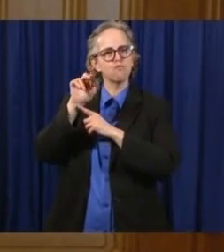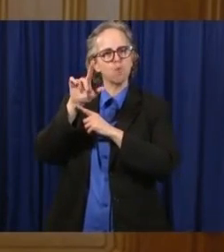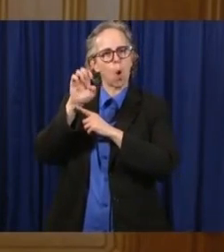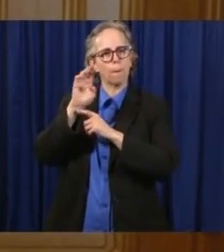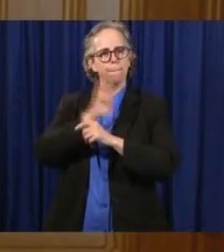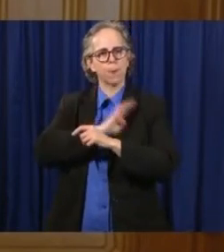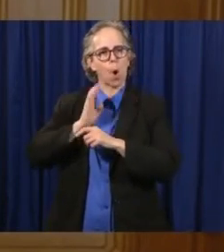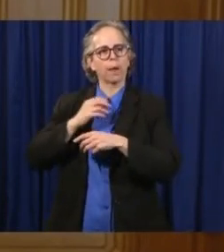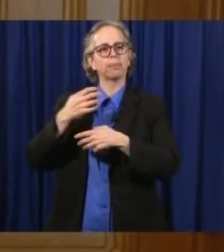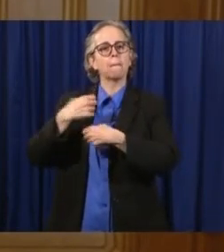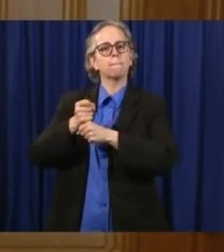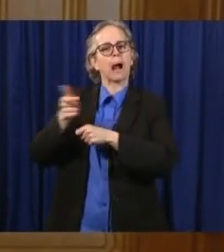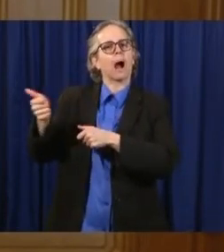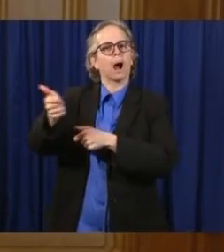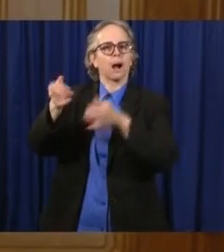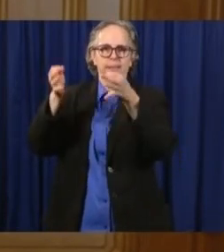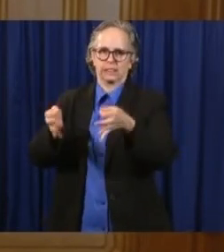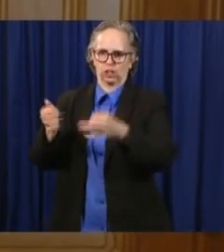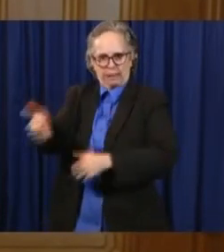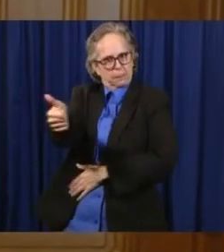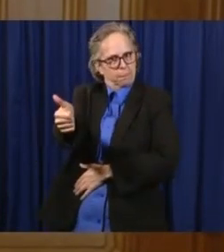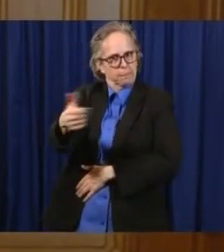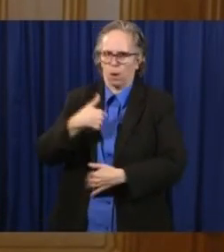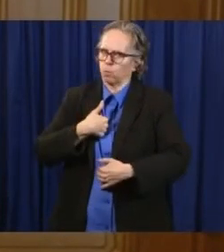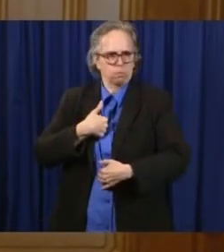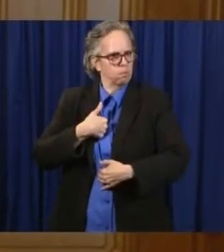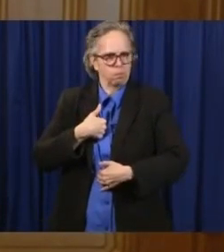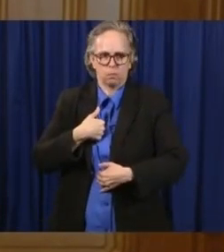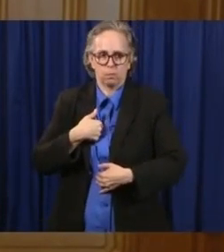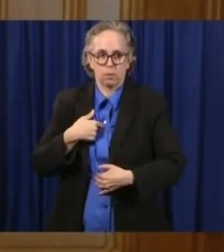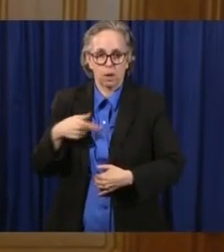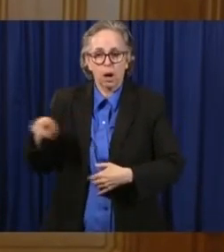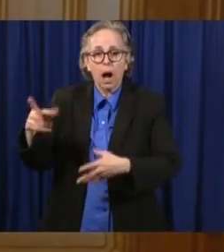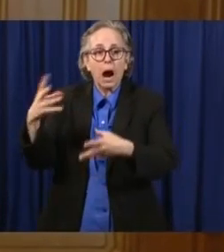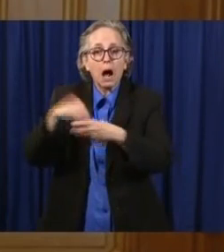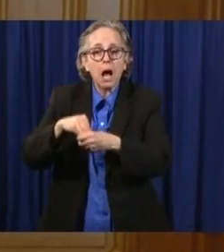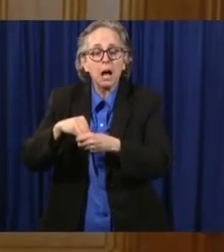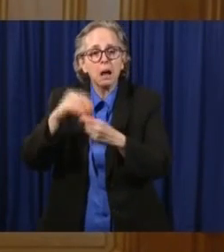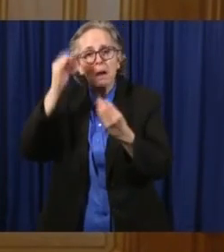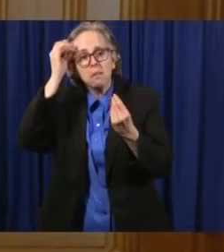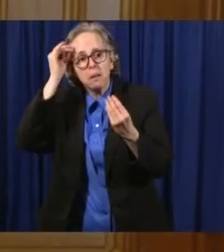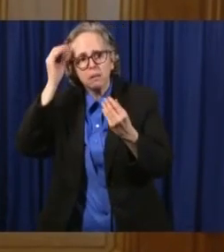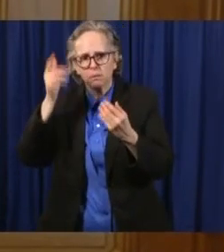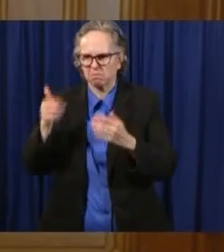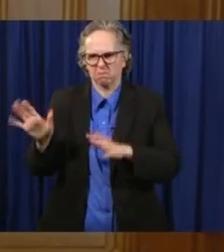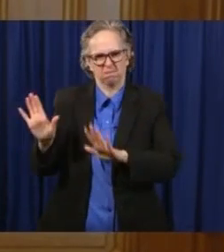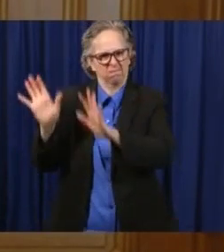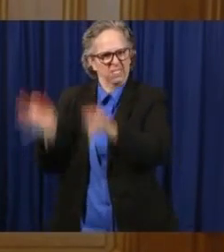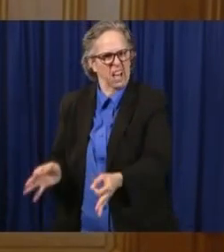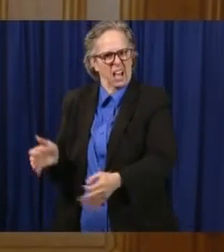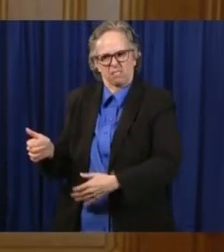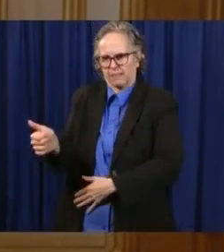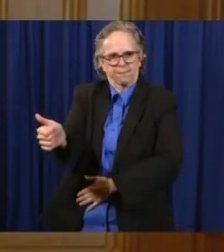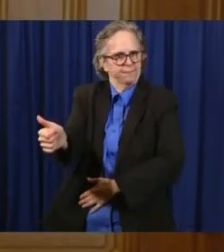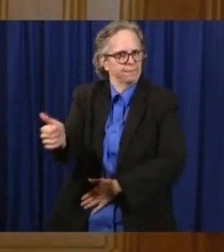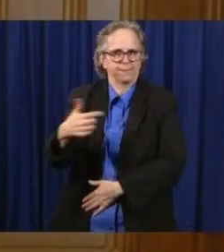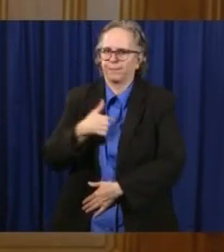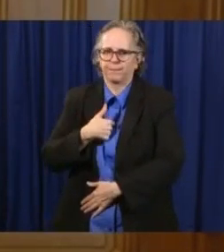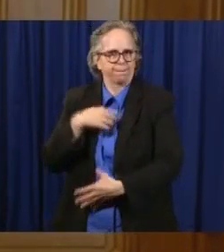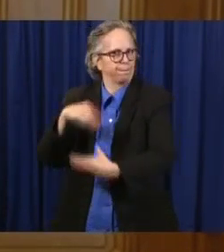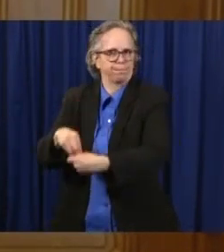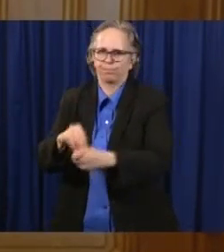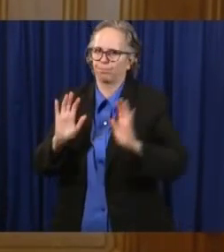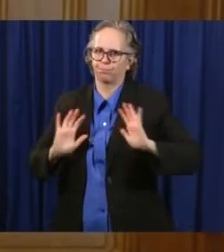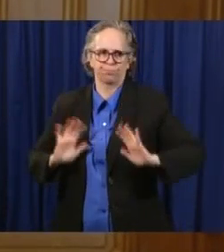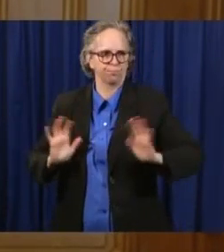So what the parole board takes into consideration is up to the parole board. I don't think there's going to be anything that's